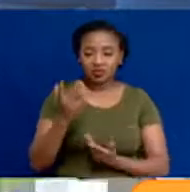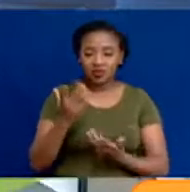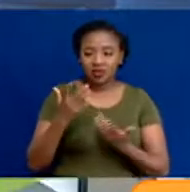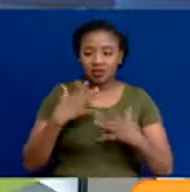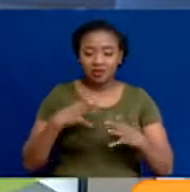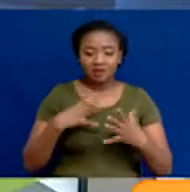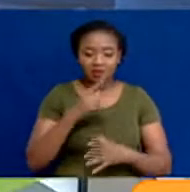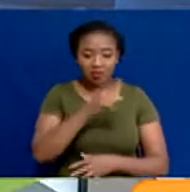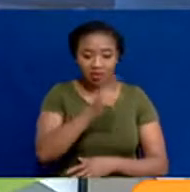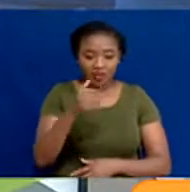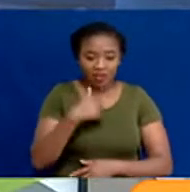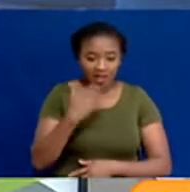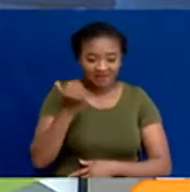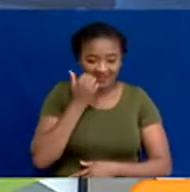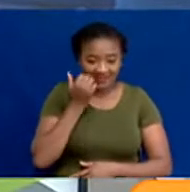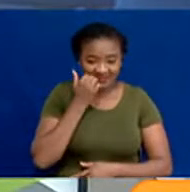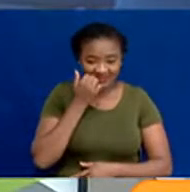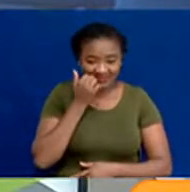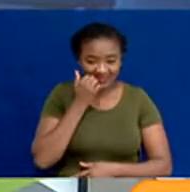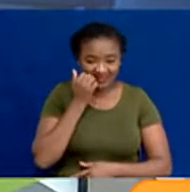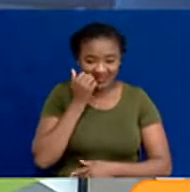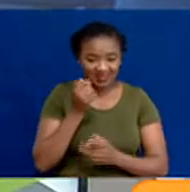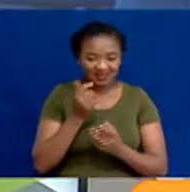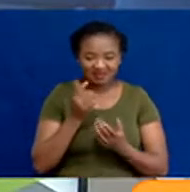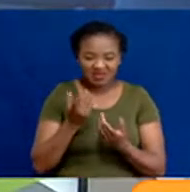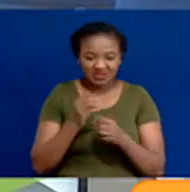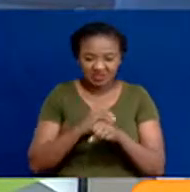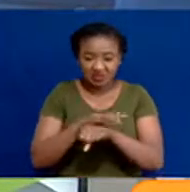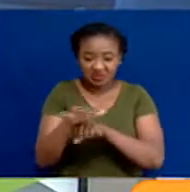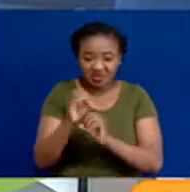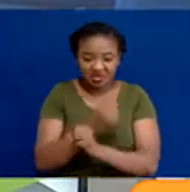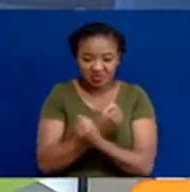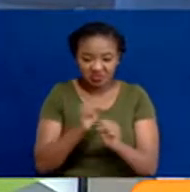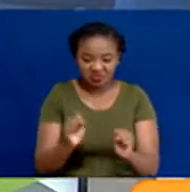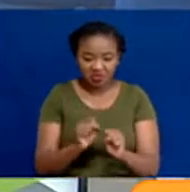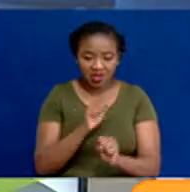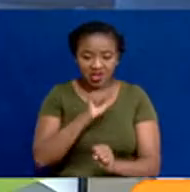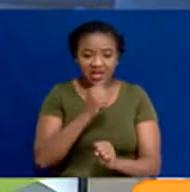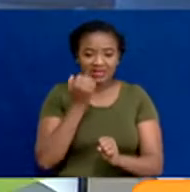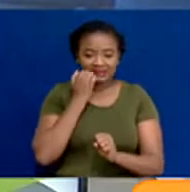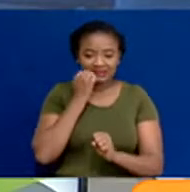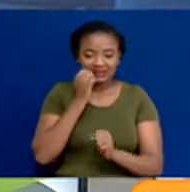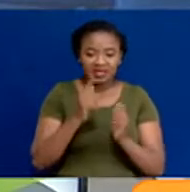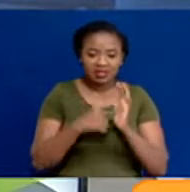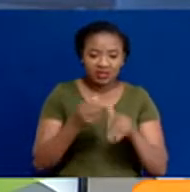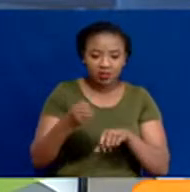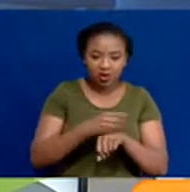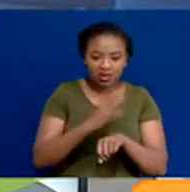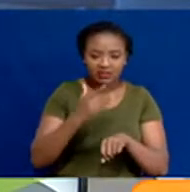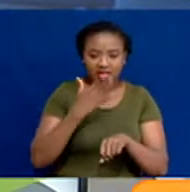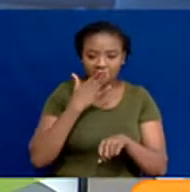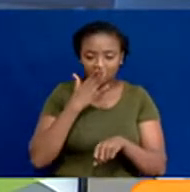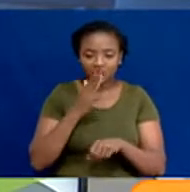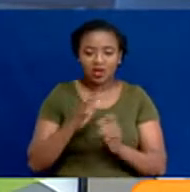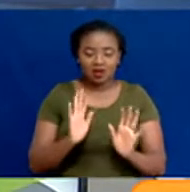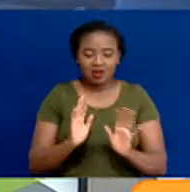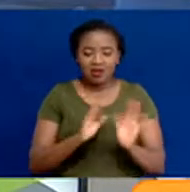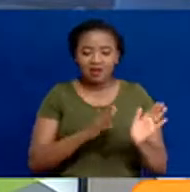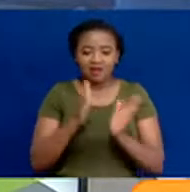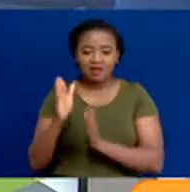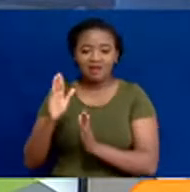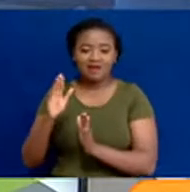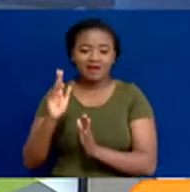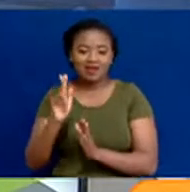from non-communicable diseases in the country after the Kenya Medical Research Institute commissioned a state-of-the-art stem cell and